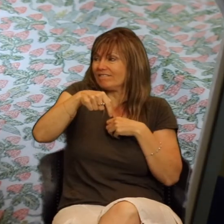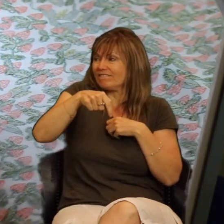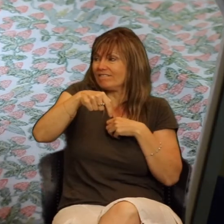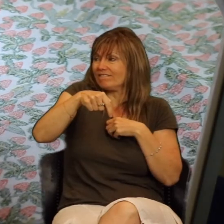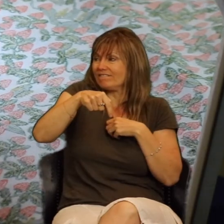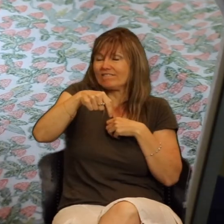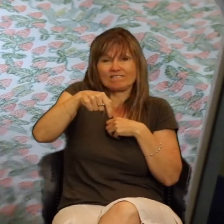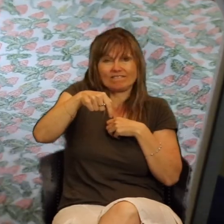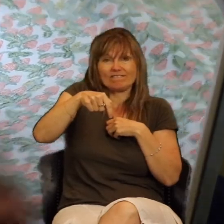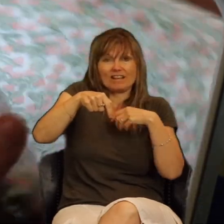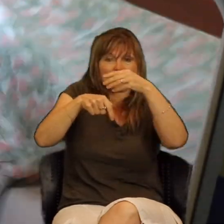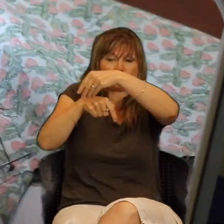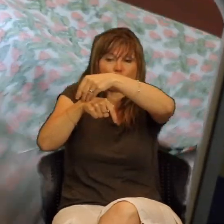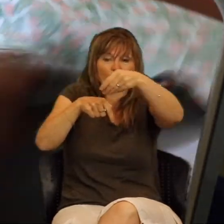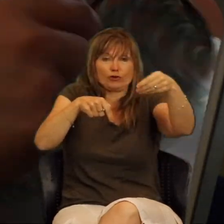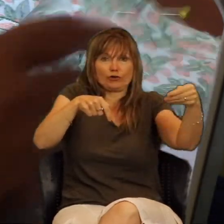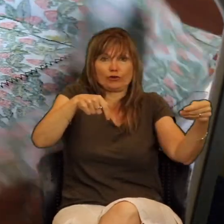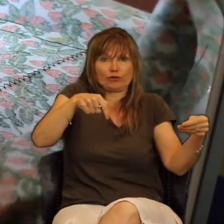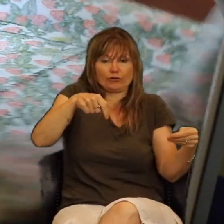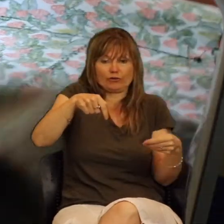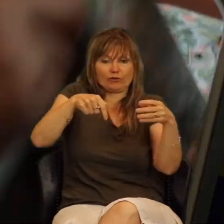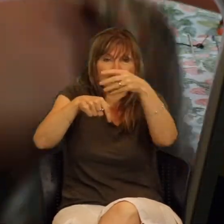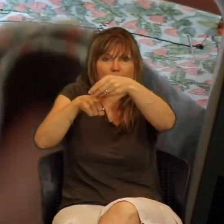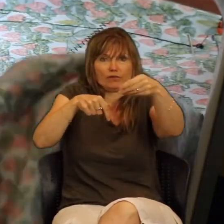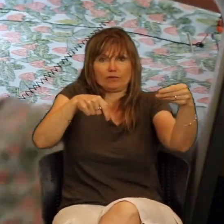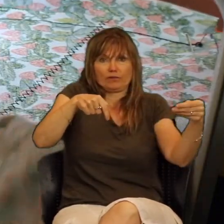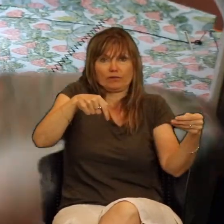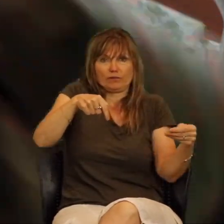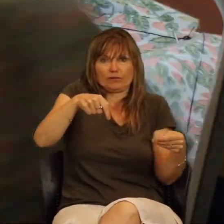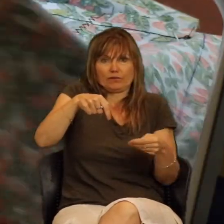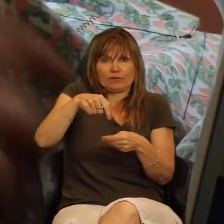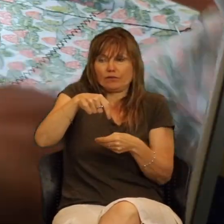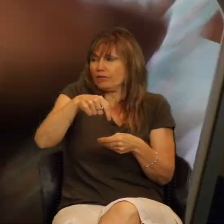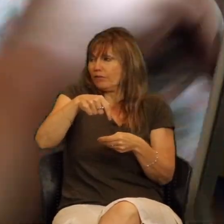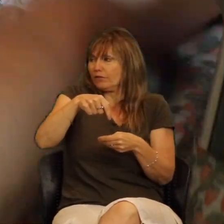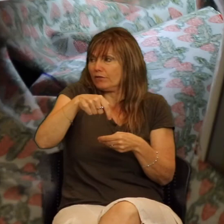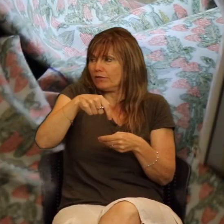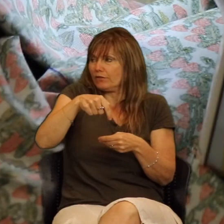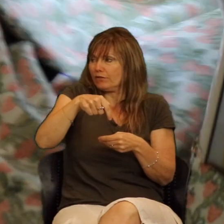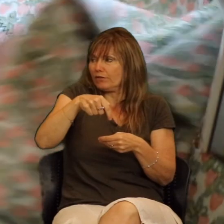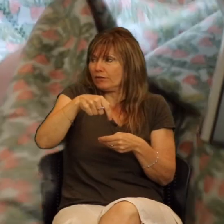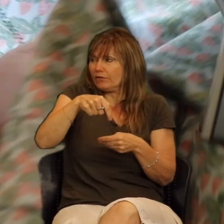my needle still in, and I'm just going to turn it back around. So my skirt,